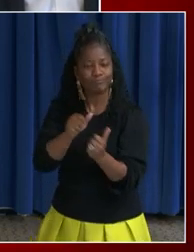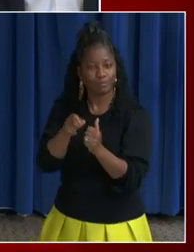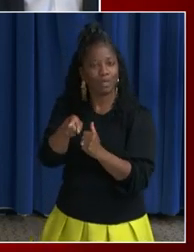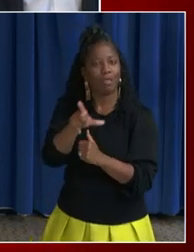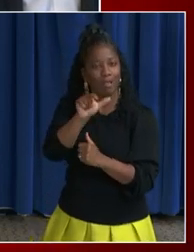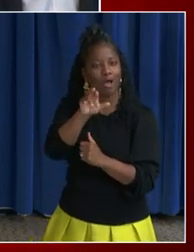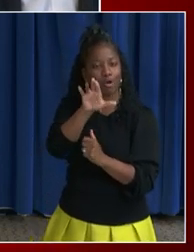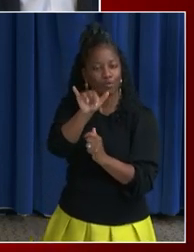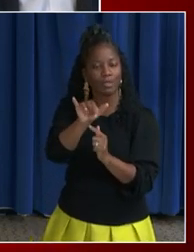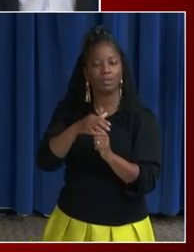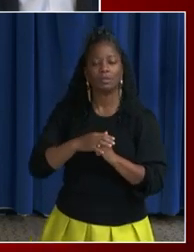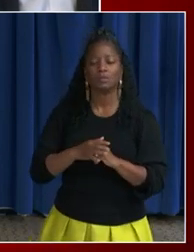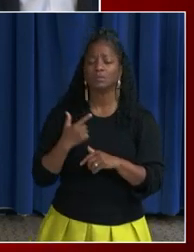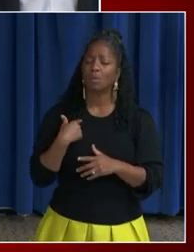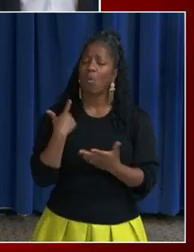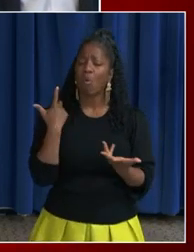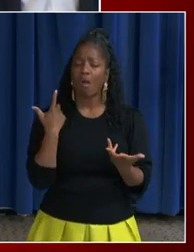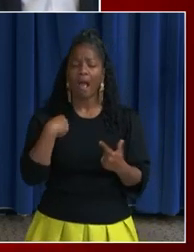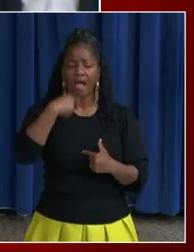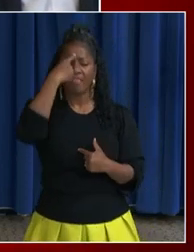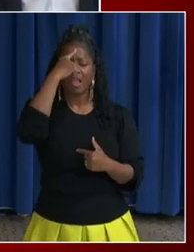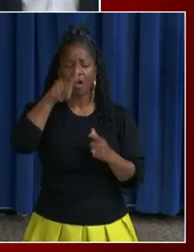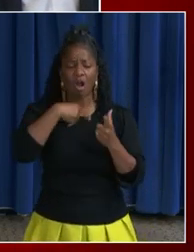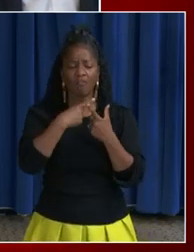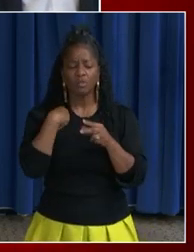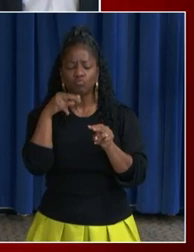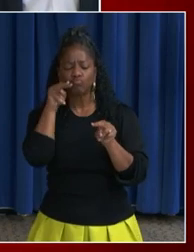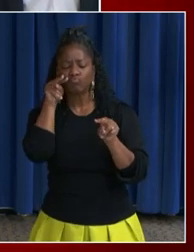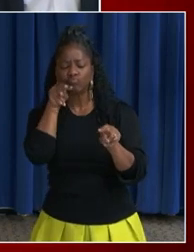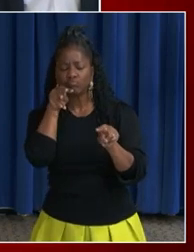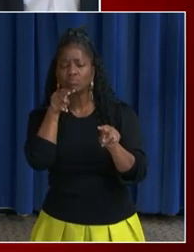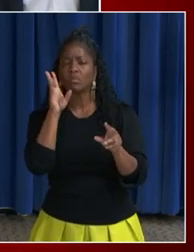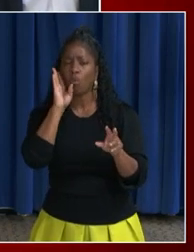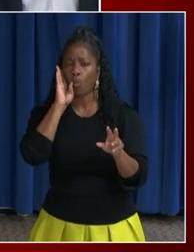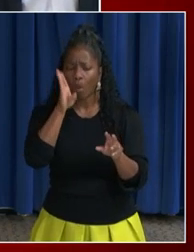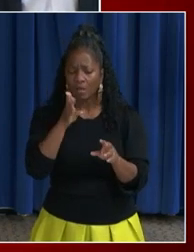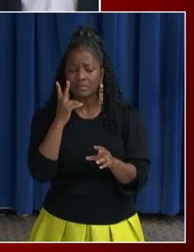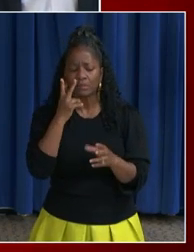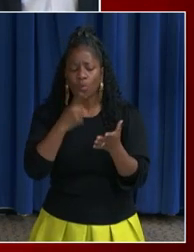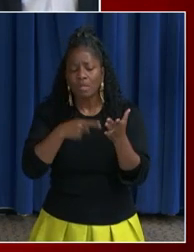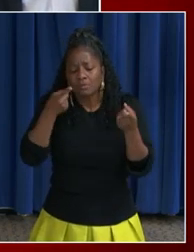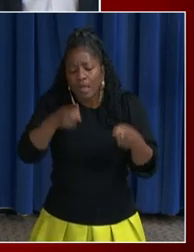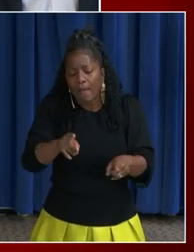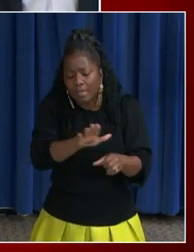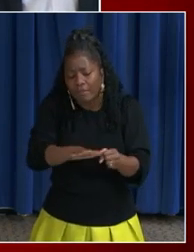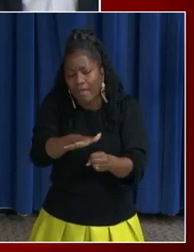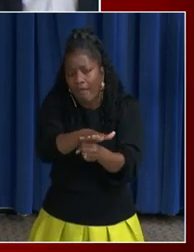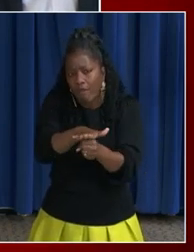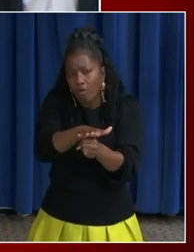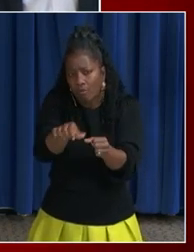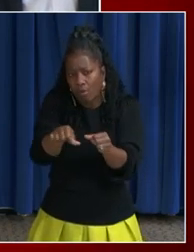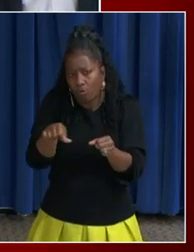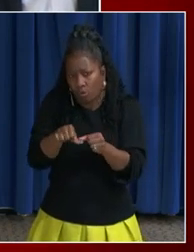So I think that we're all going to take a long, hard look at what's happening in that area.